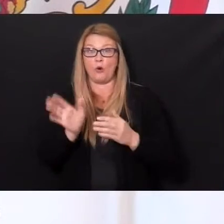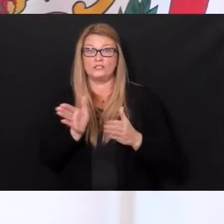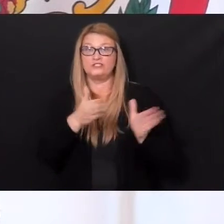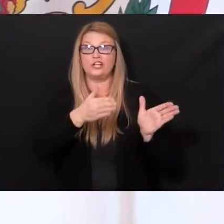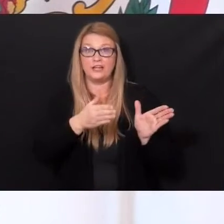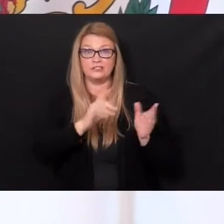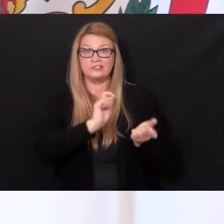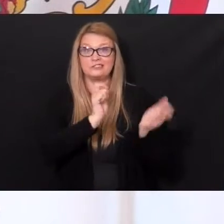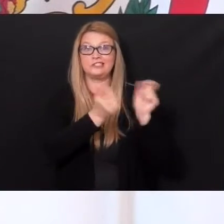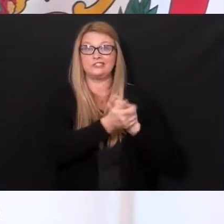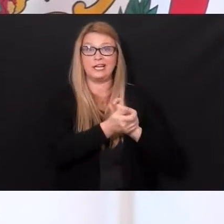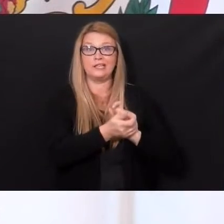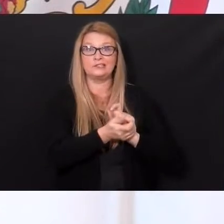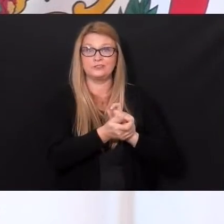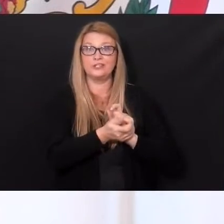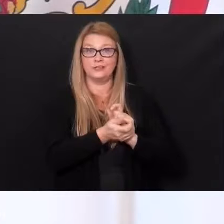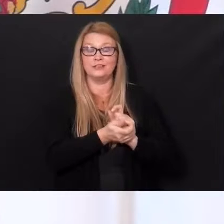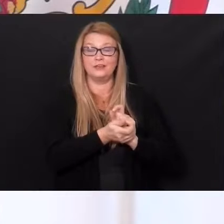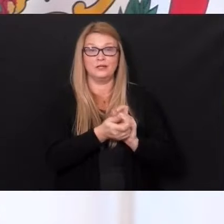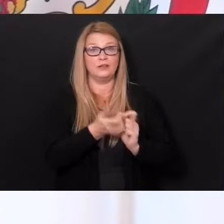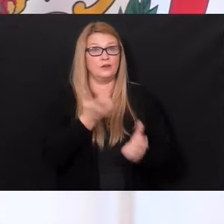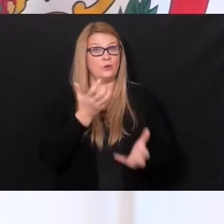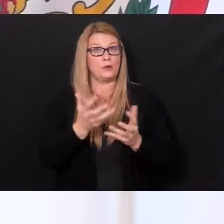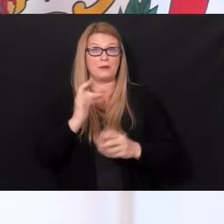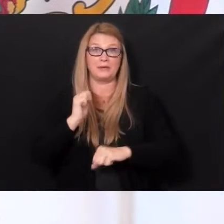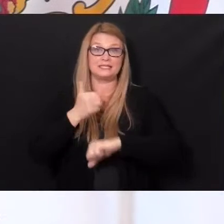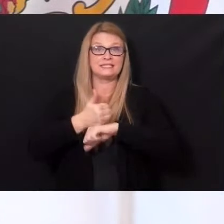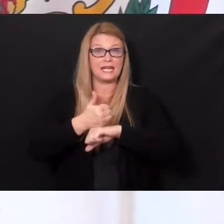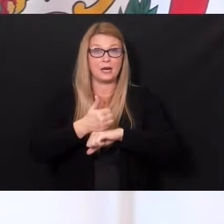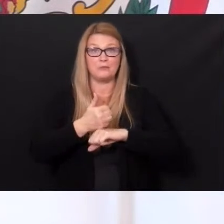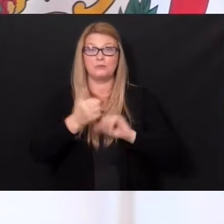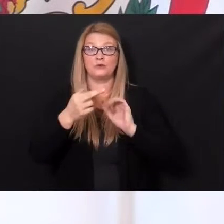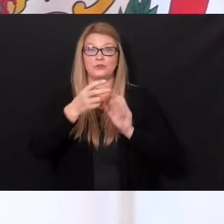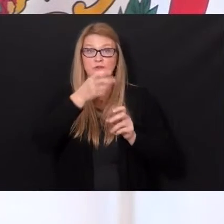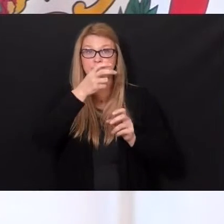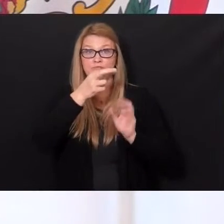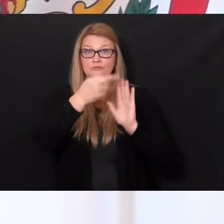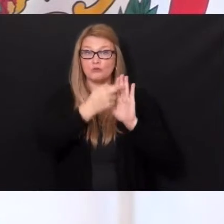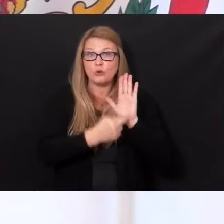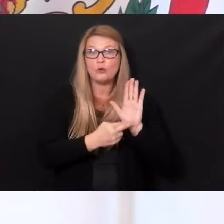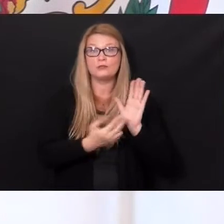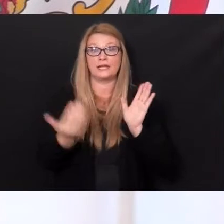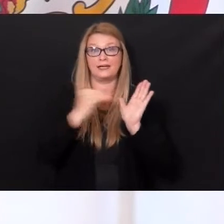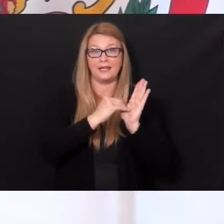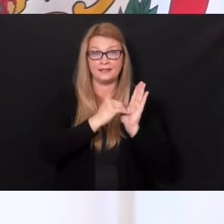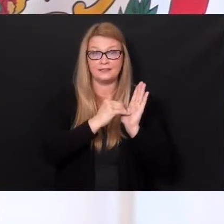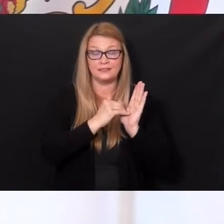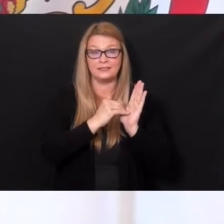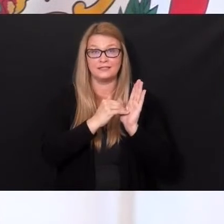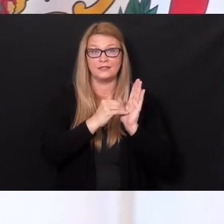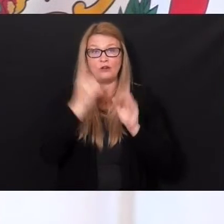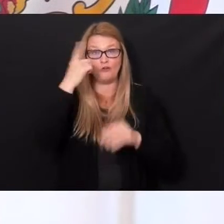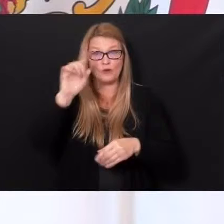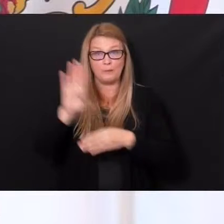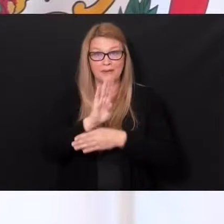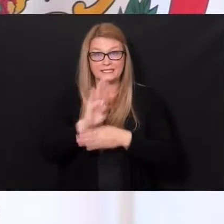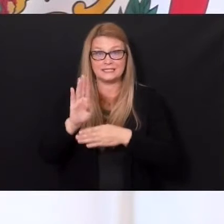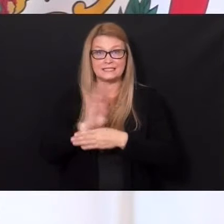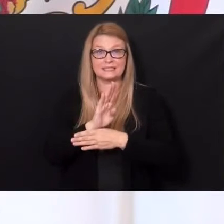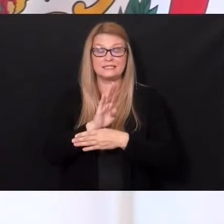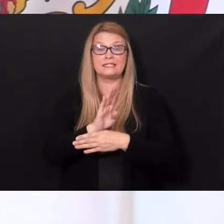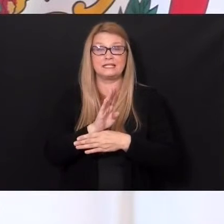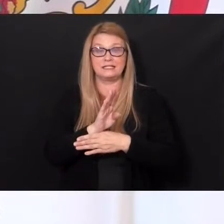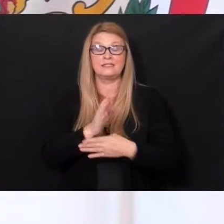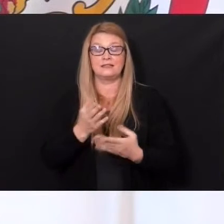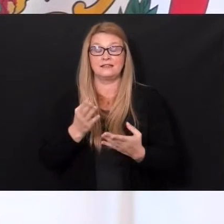things slide back, we may very well have to reinstate restrictions and on the businesses and stuff like that, like